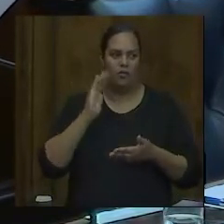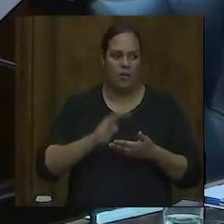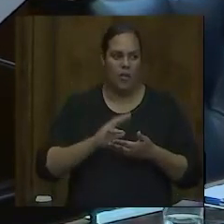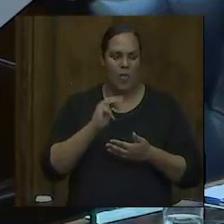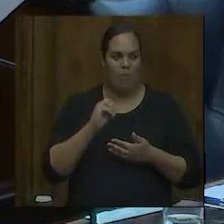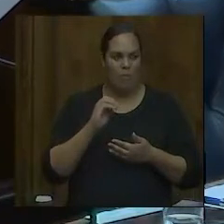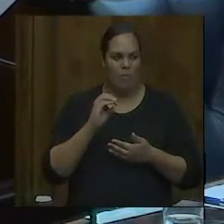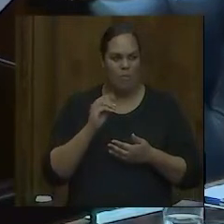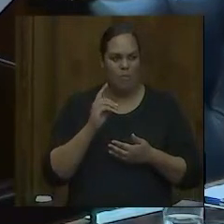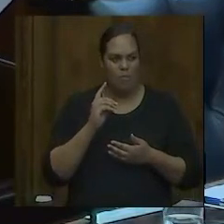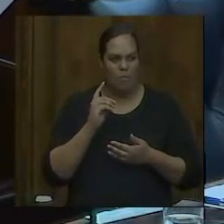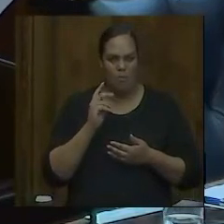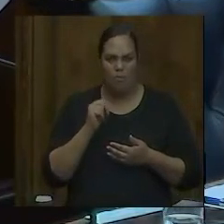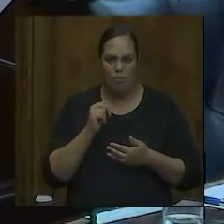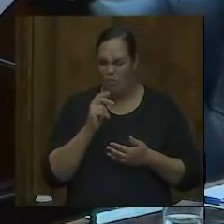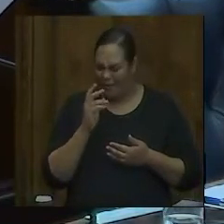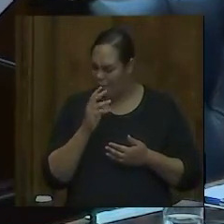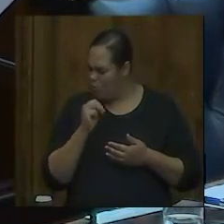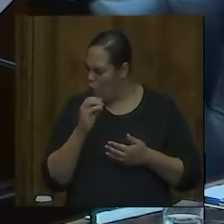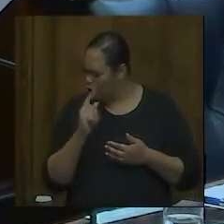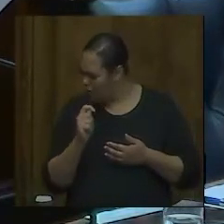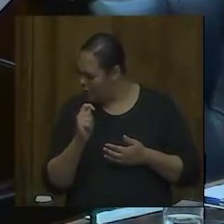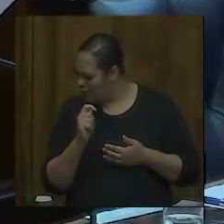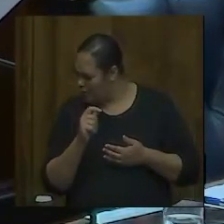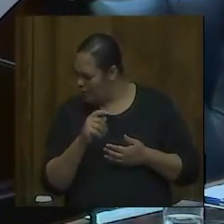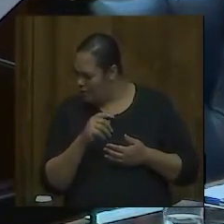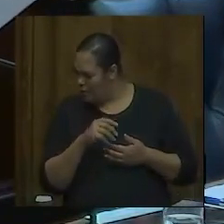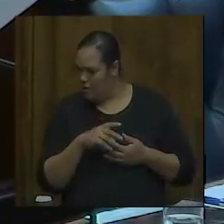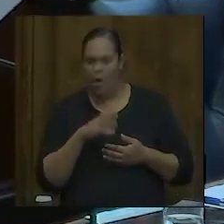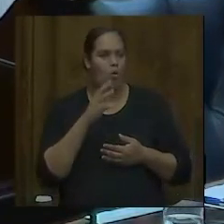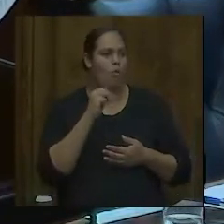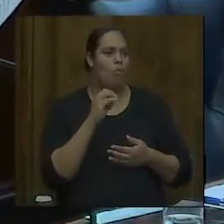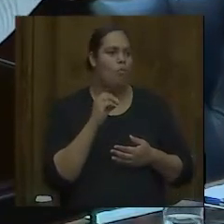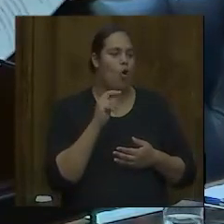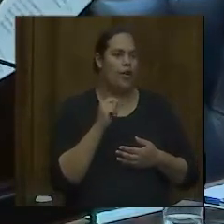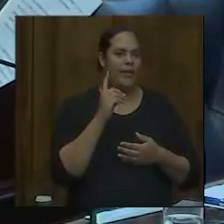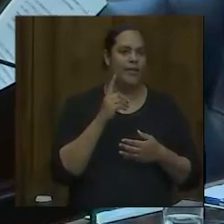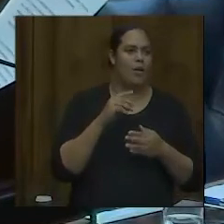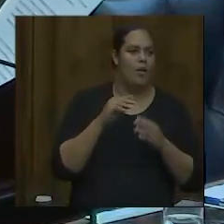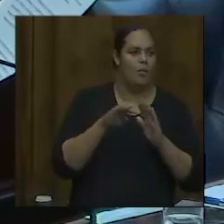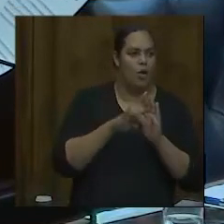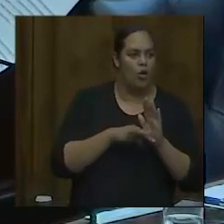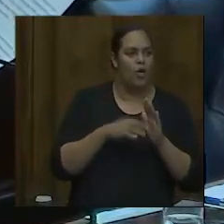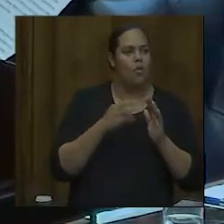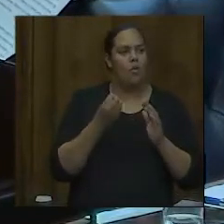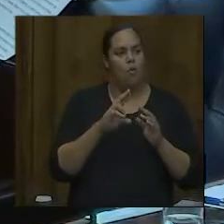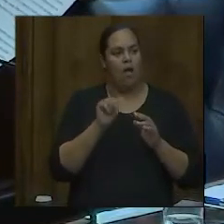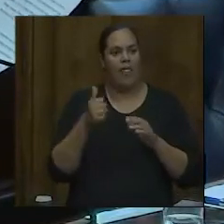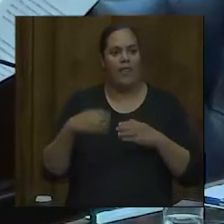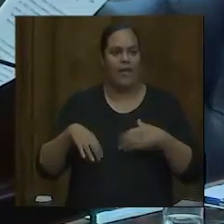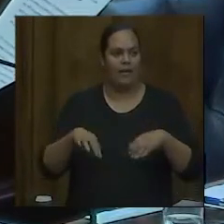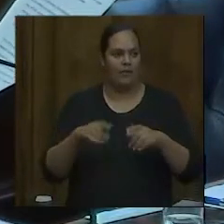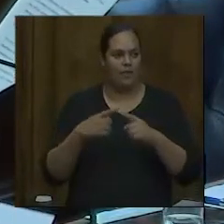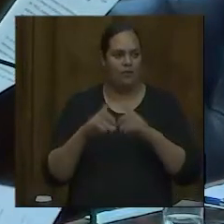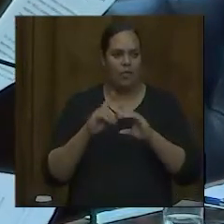program, or are they planning to decrease the number of activities for